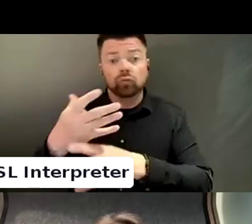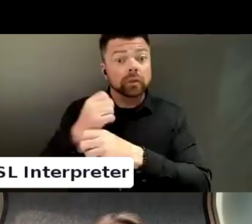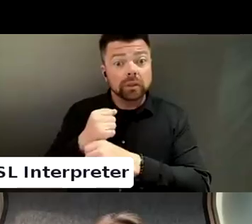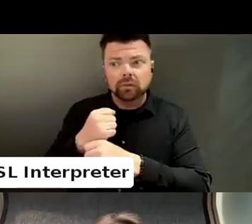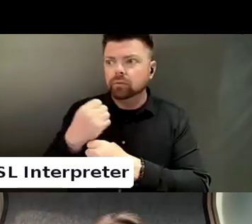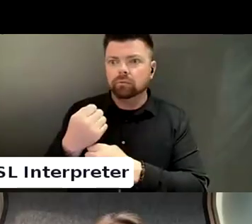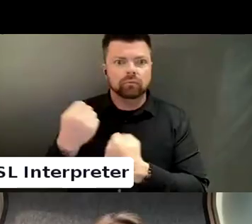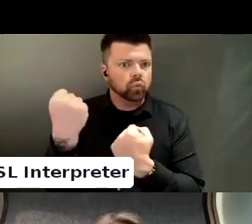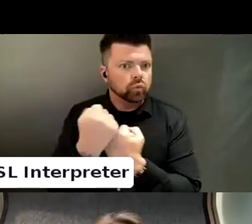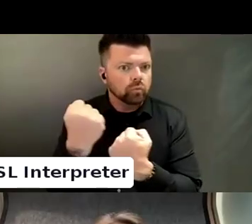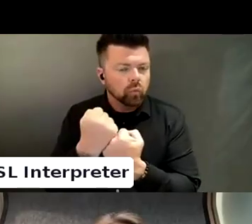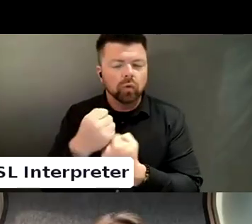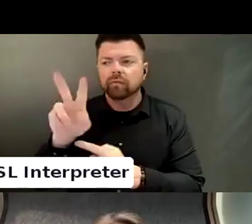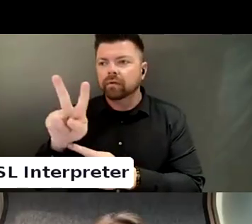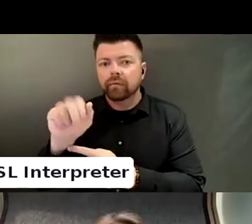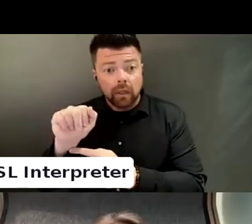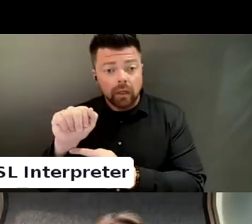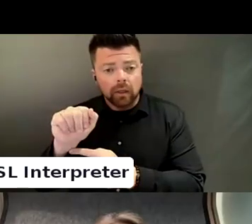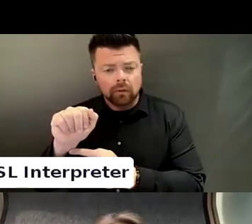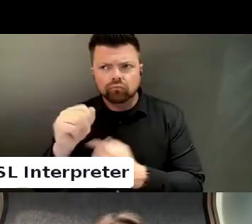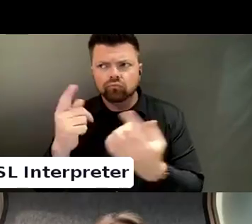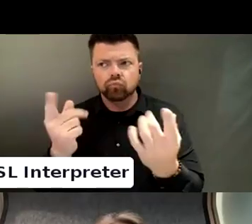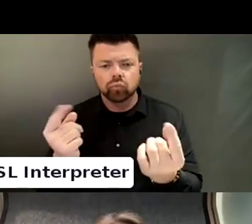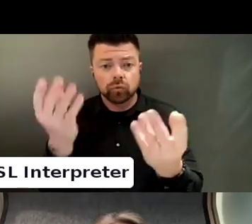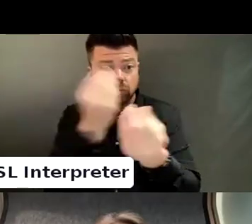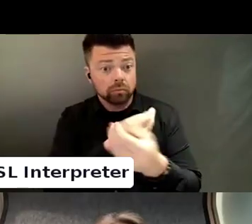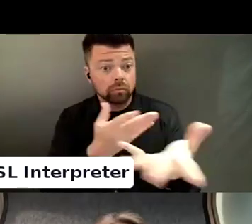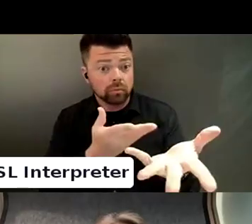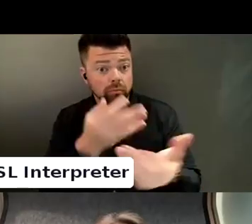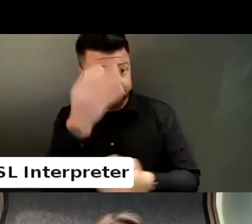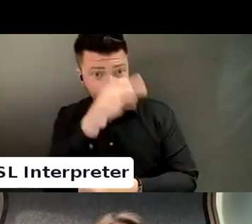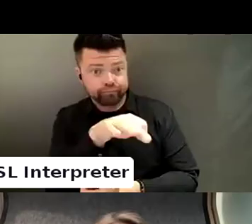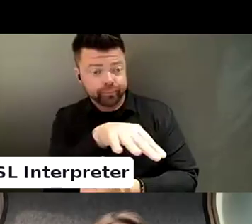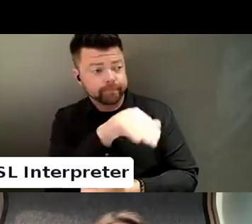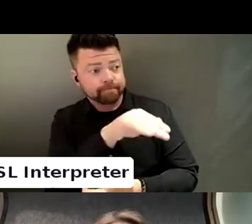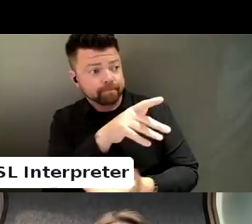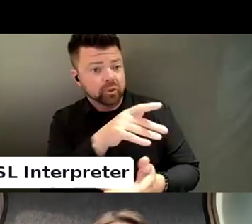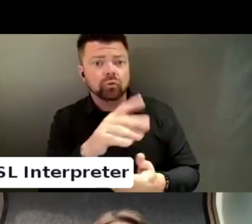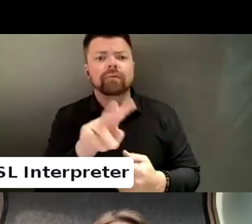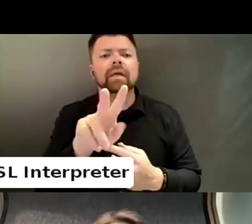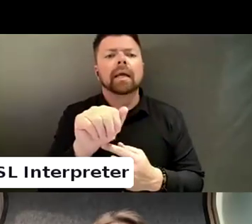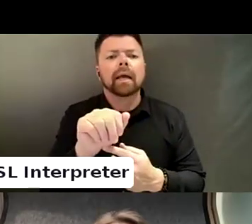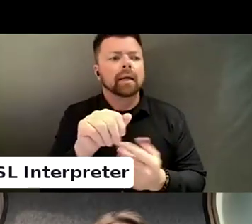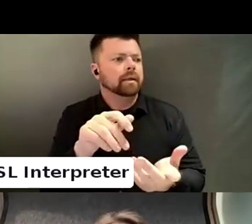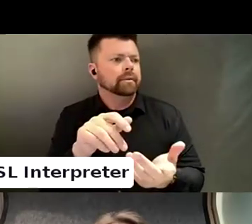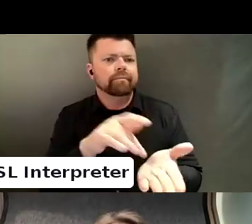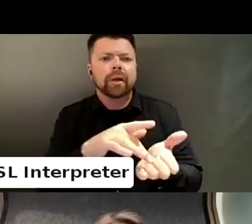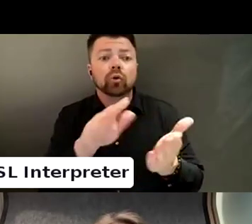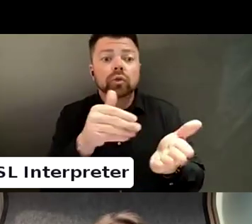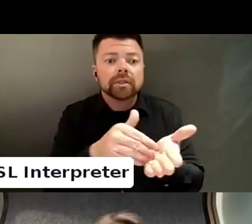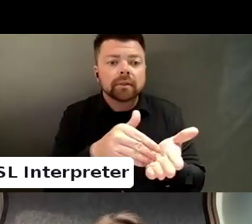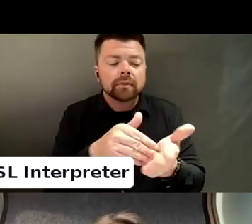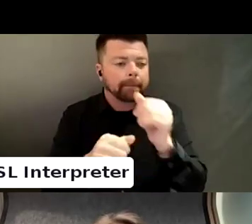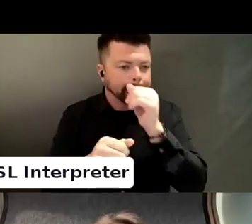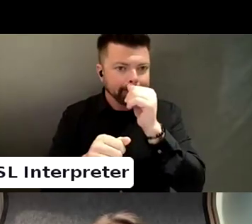to do is to look for, particularly on their local VA medical center, or regional VA medical center,